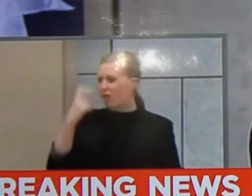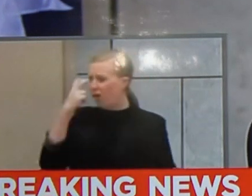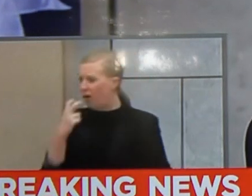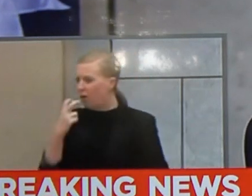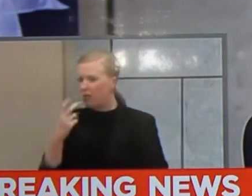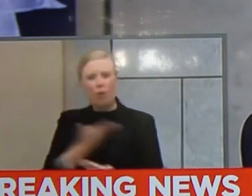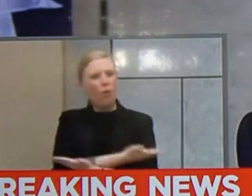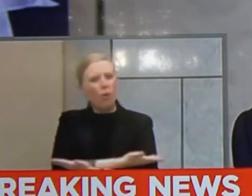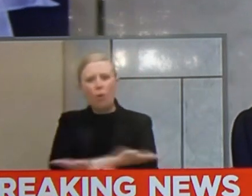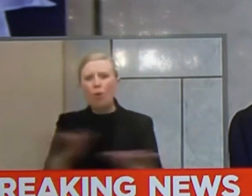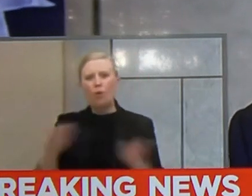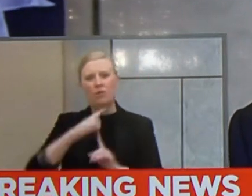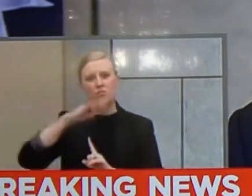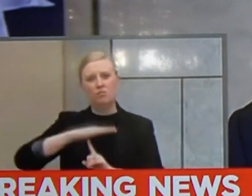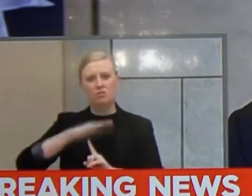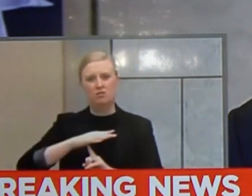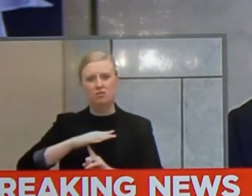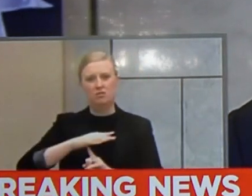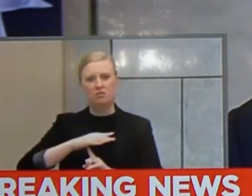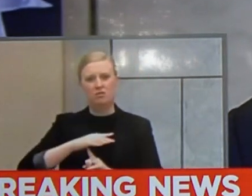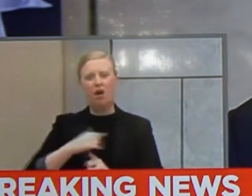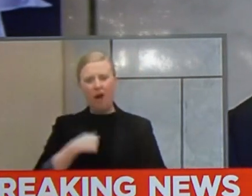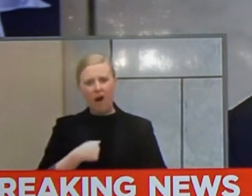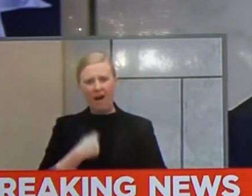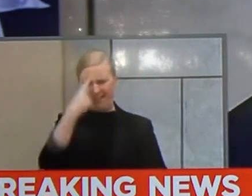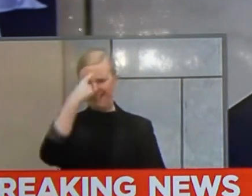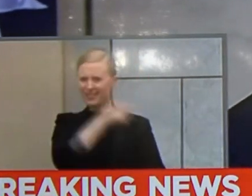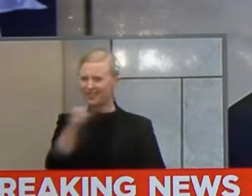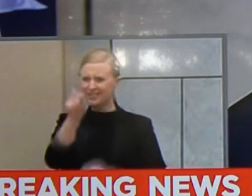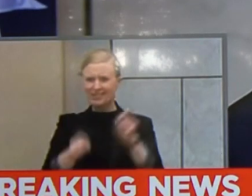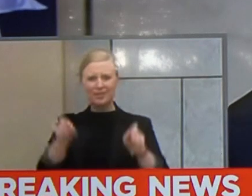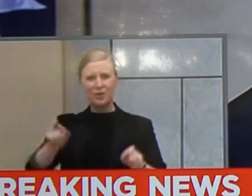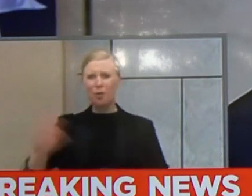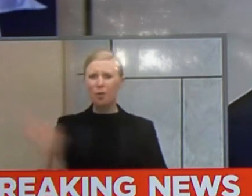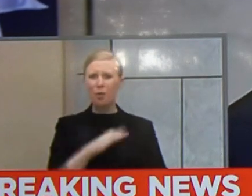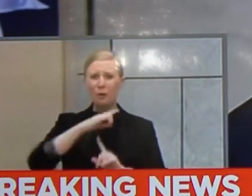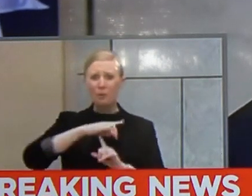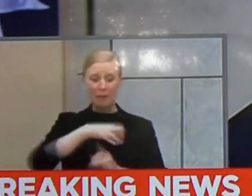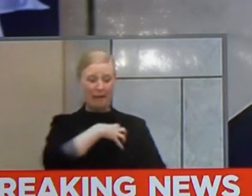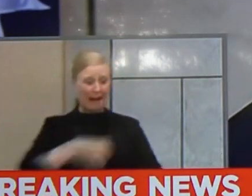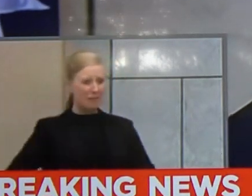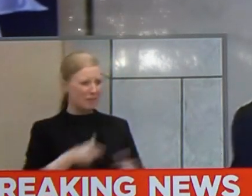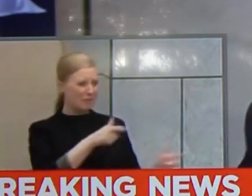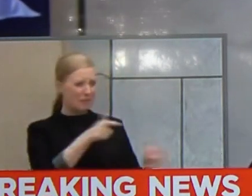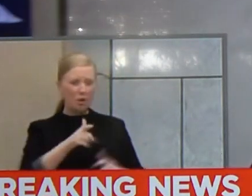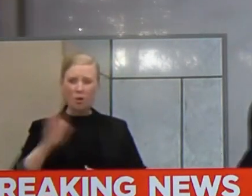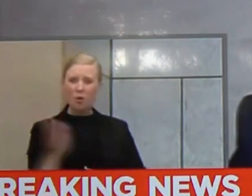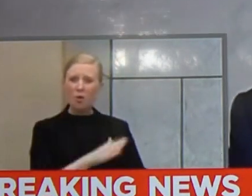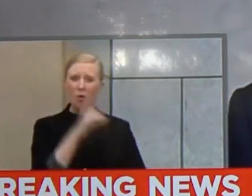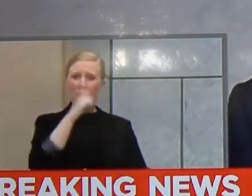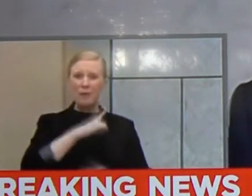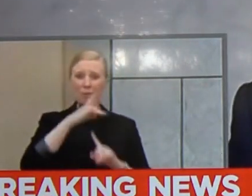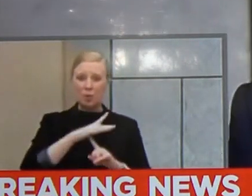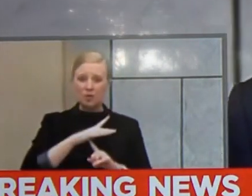matter to me, they matter to my government and all of the members of Parliament in this place, every state and territory premier and chief